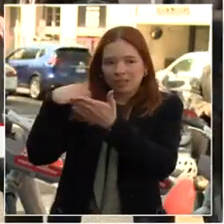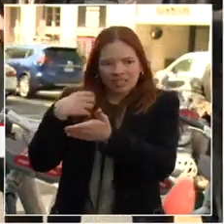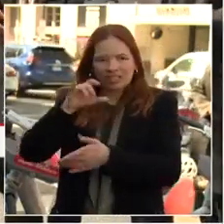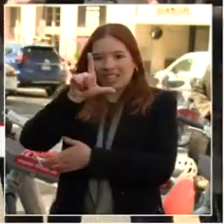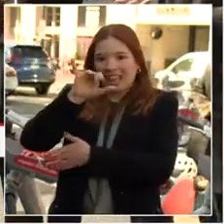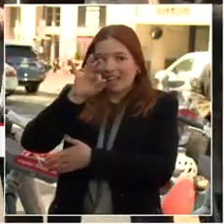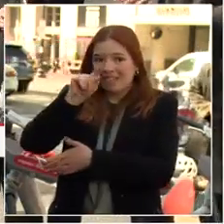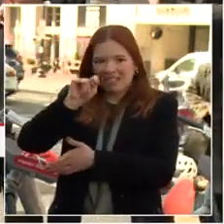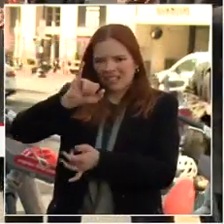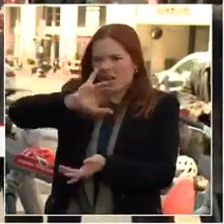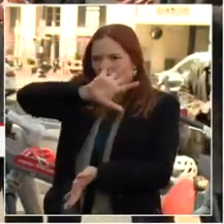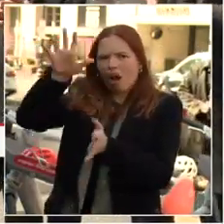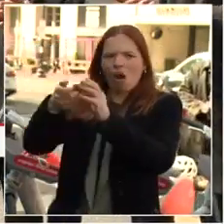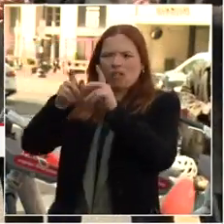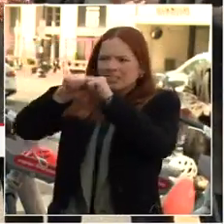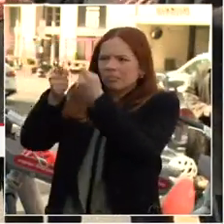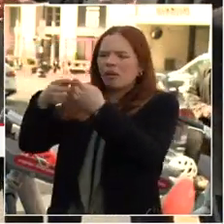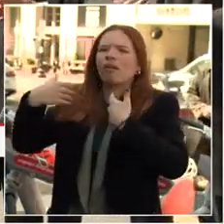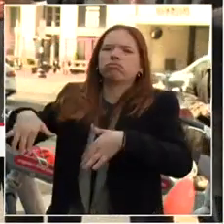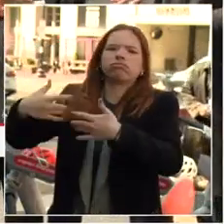applause.